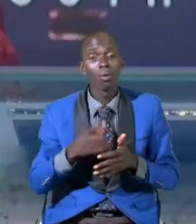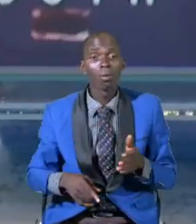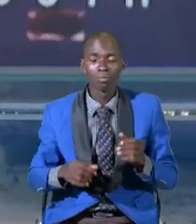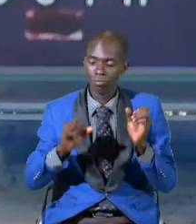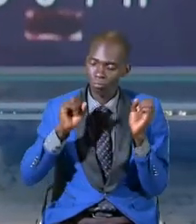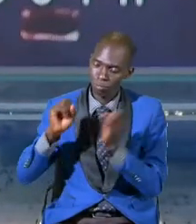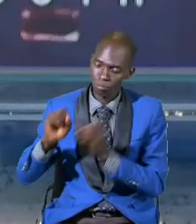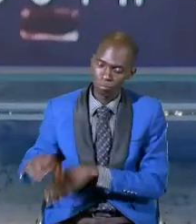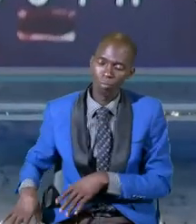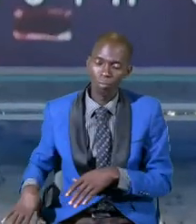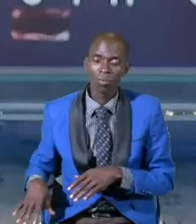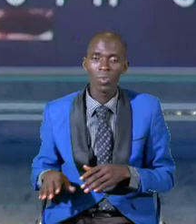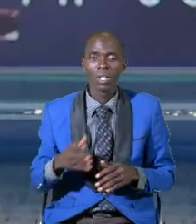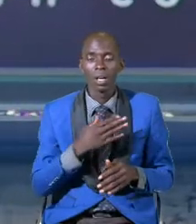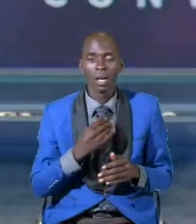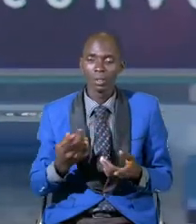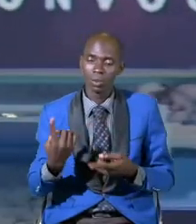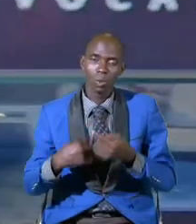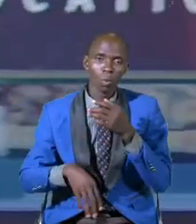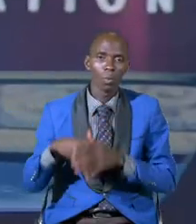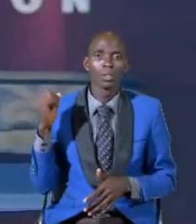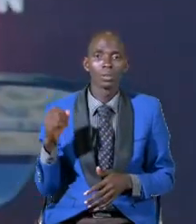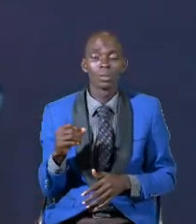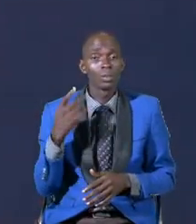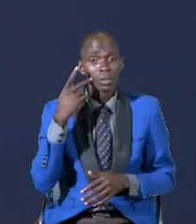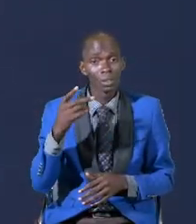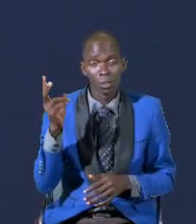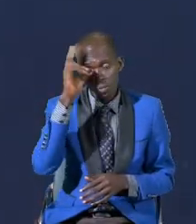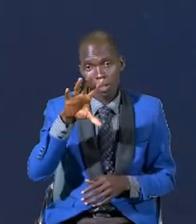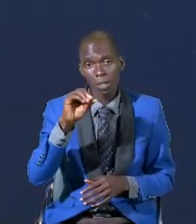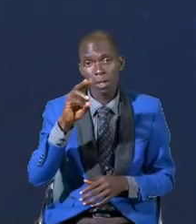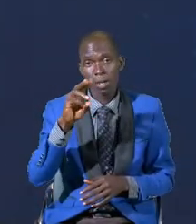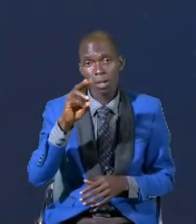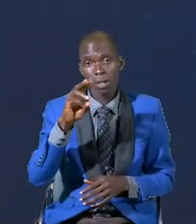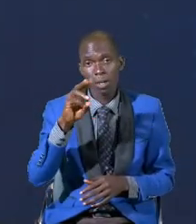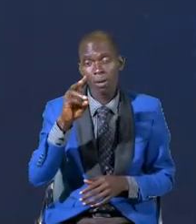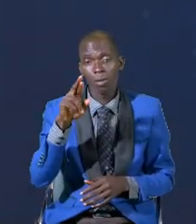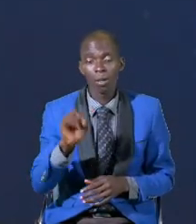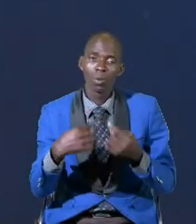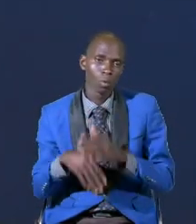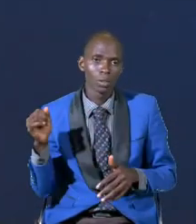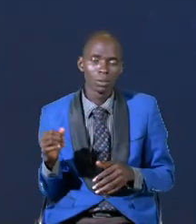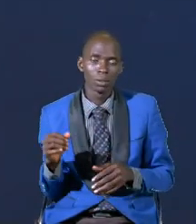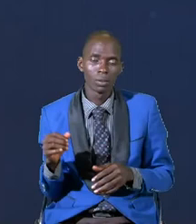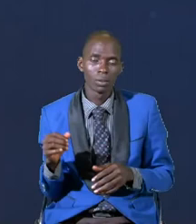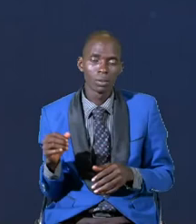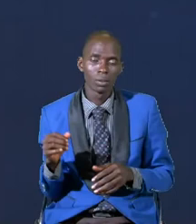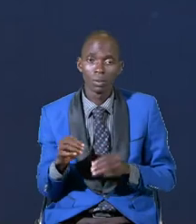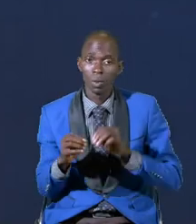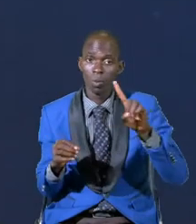they cop out. Cowards, cop outs. Number one, avoid